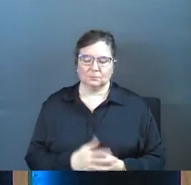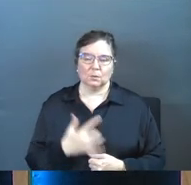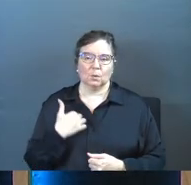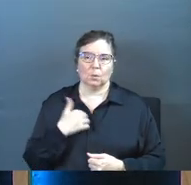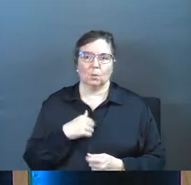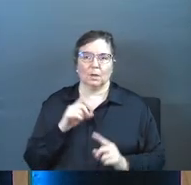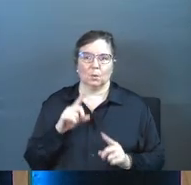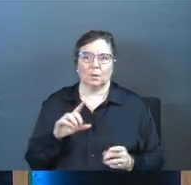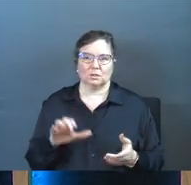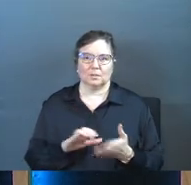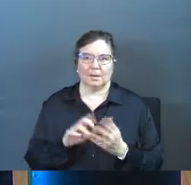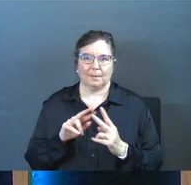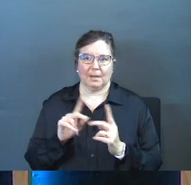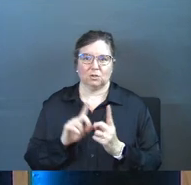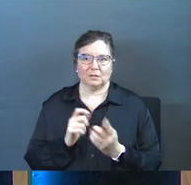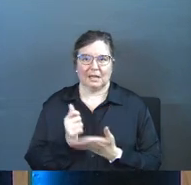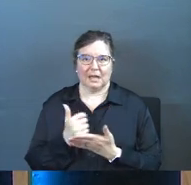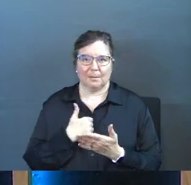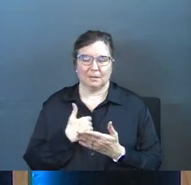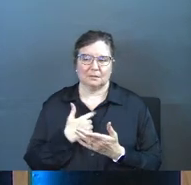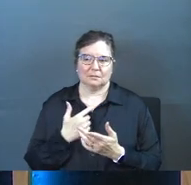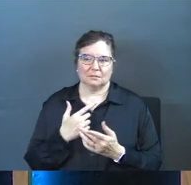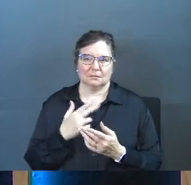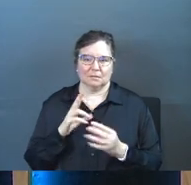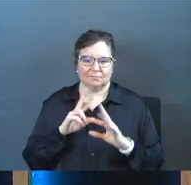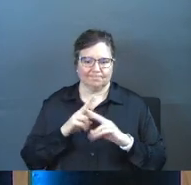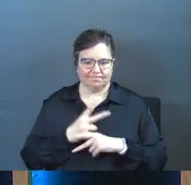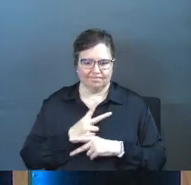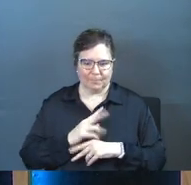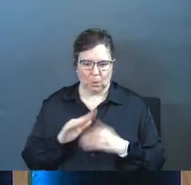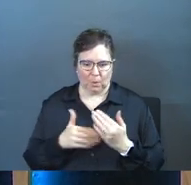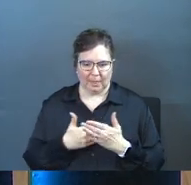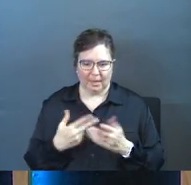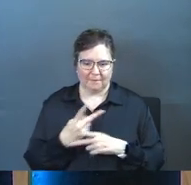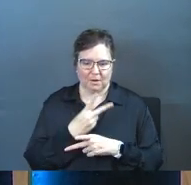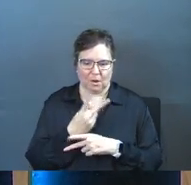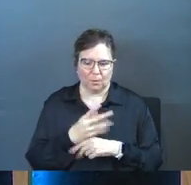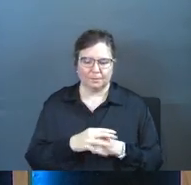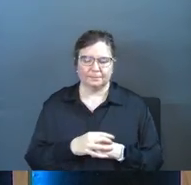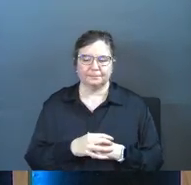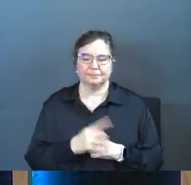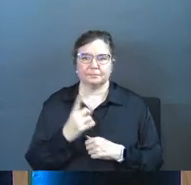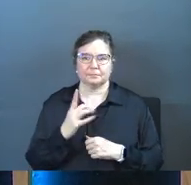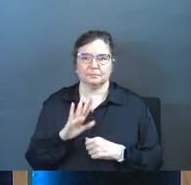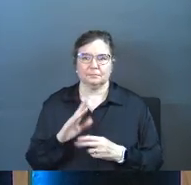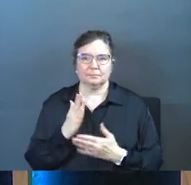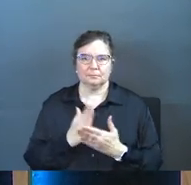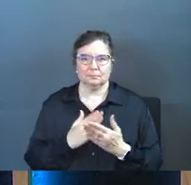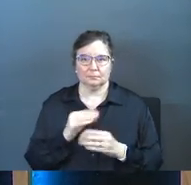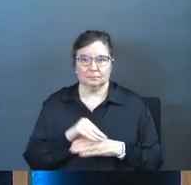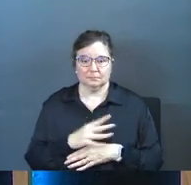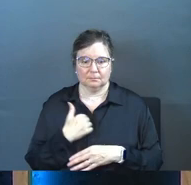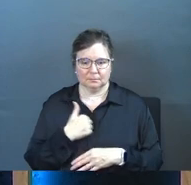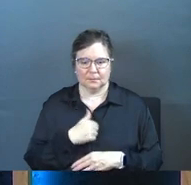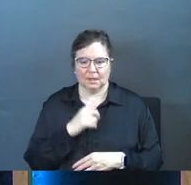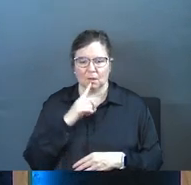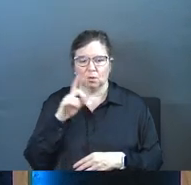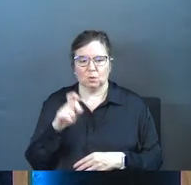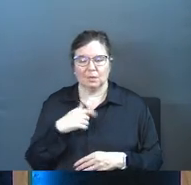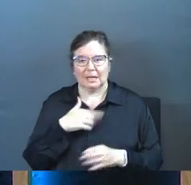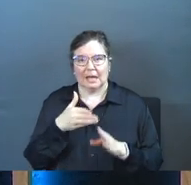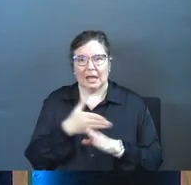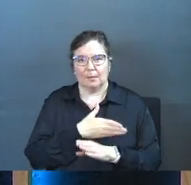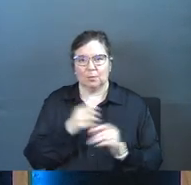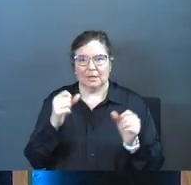We went to some marriage mentors and they helped us kind of unpack the whole thing and kind of figure it out. And one of their pieces of advice to us is they're like, you need